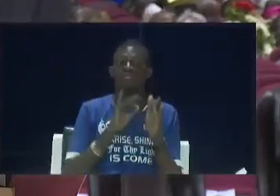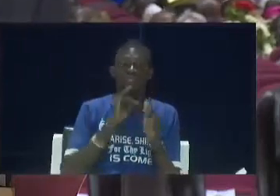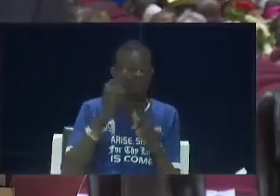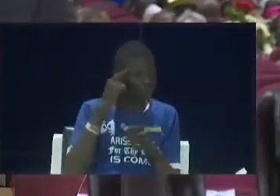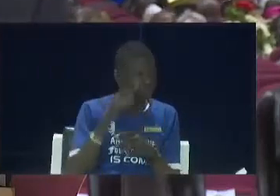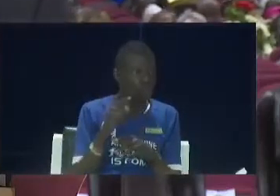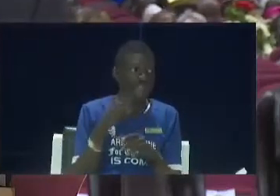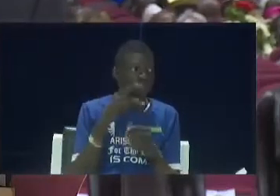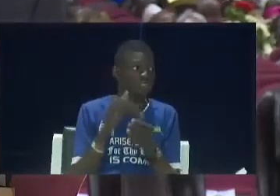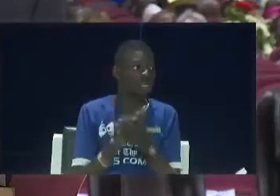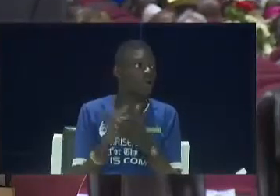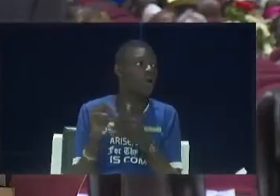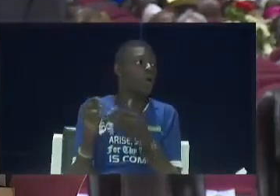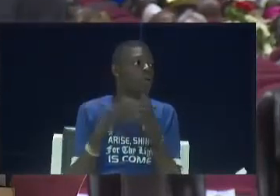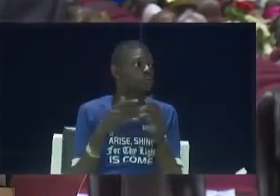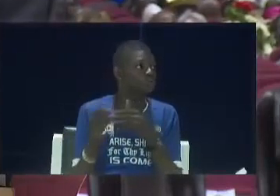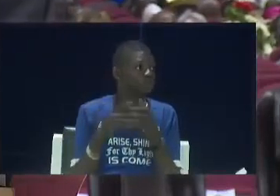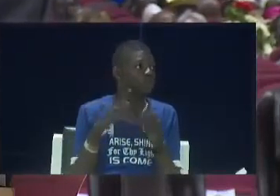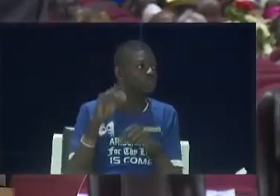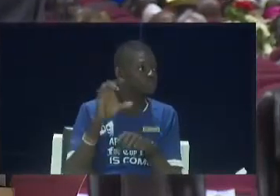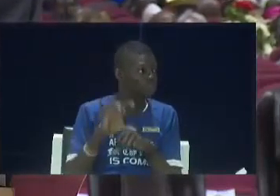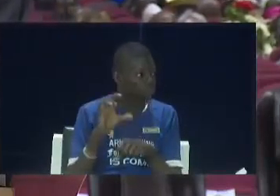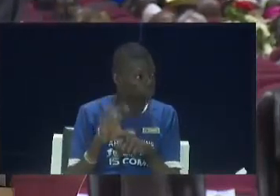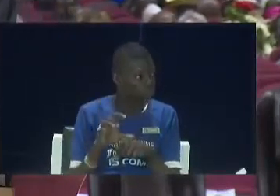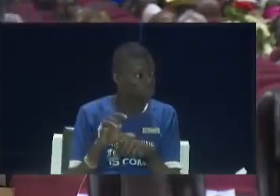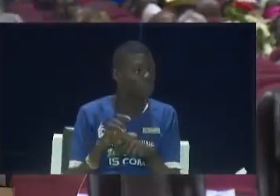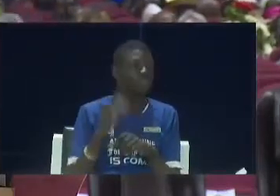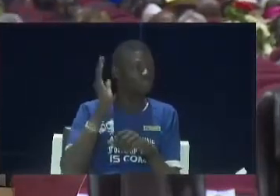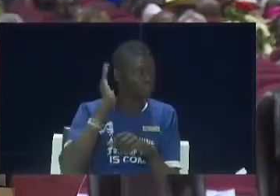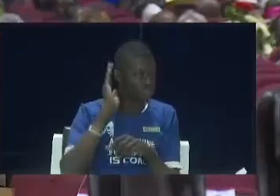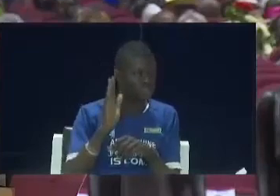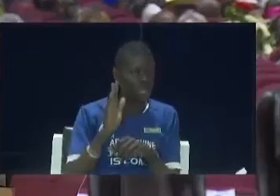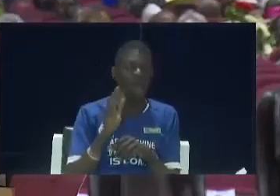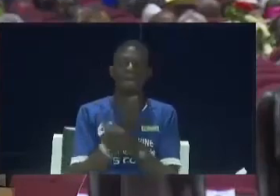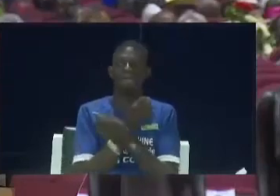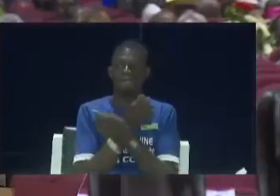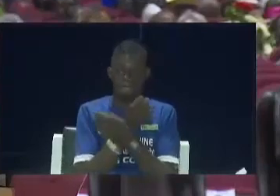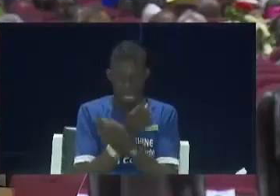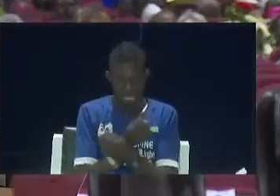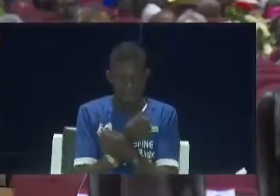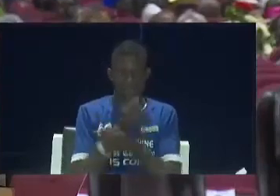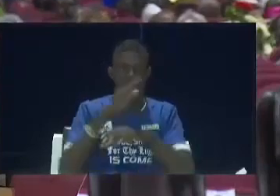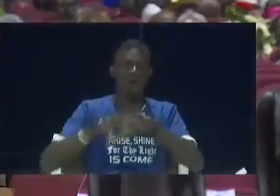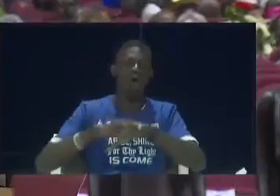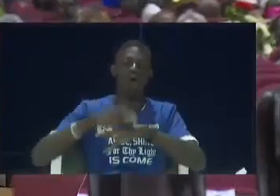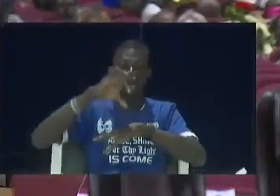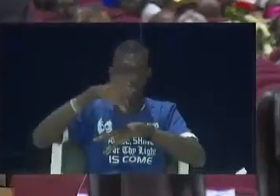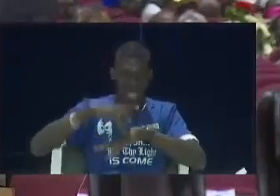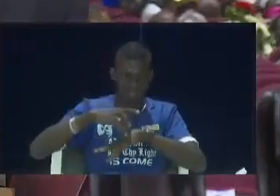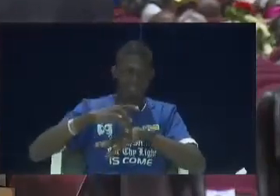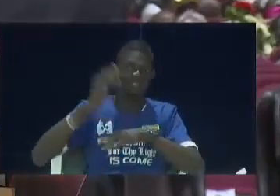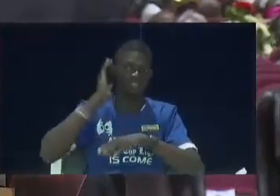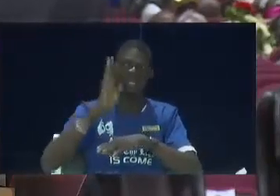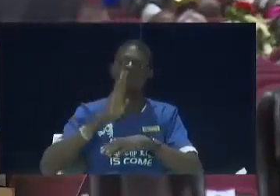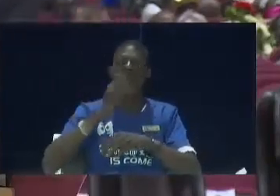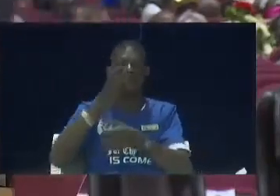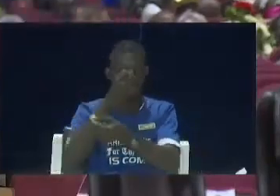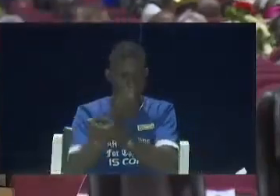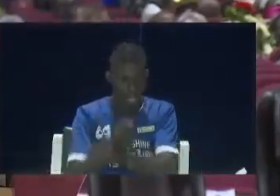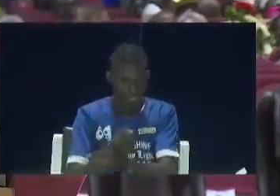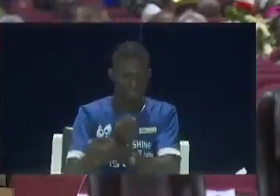says, whatsoever the church shall bind on earth shall be